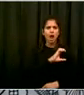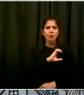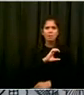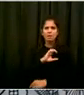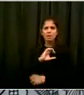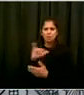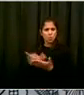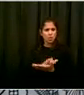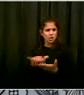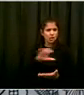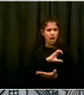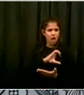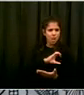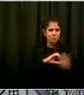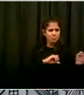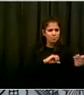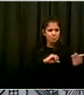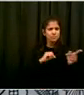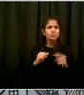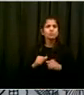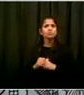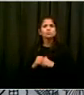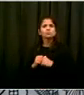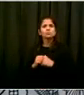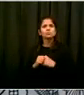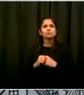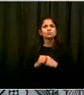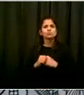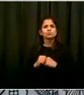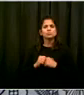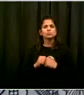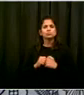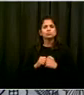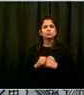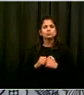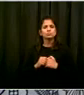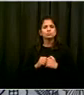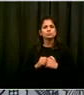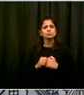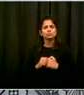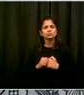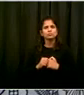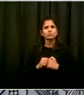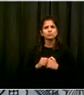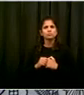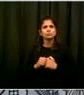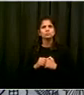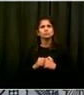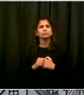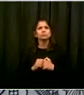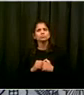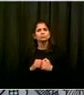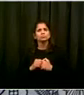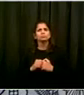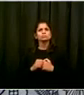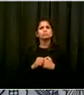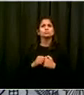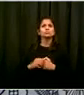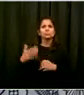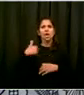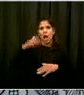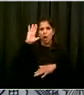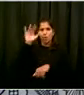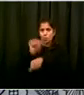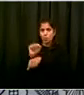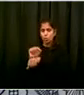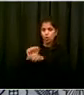NYPD tomorrow. Our personnel work for the city of New York, but will work in cooperation with the state. We share common goals